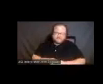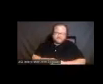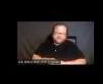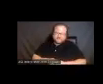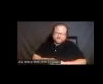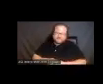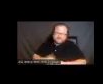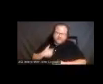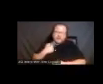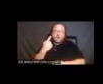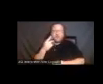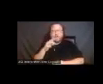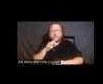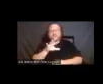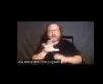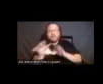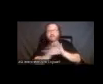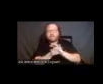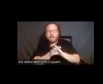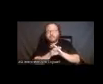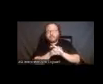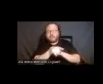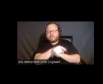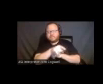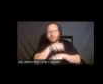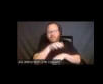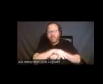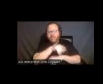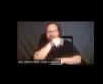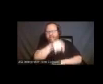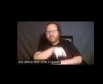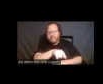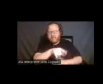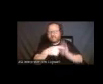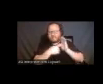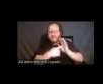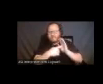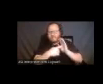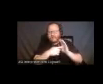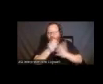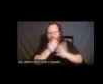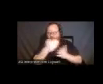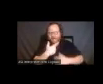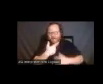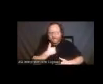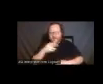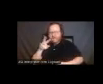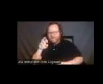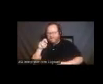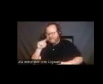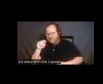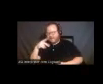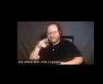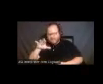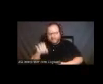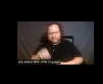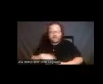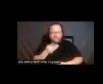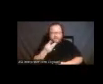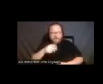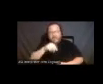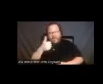That was All one right. of the selections on the Oh, examples that they went through. They had Vincent Price and a few more